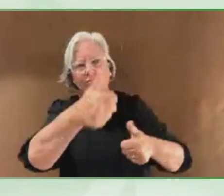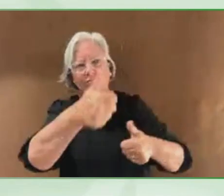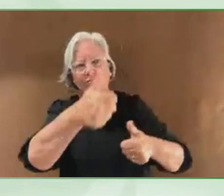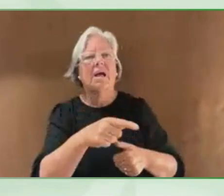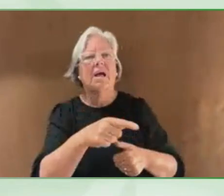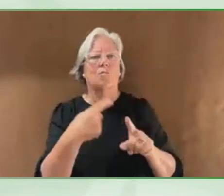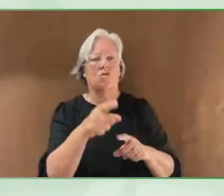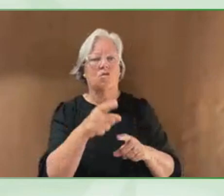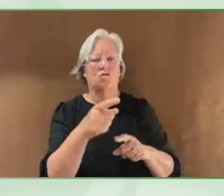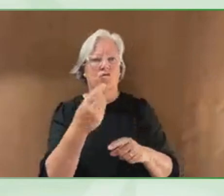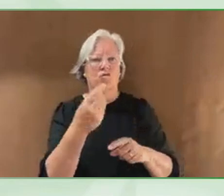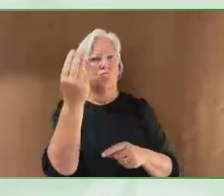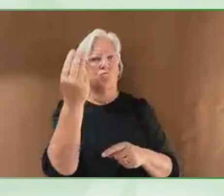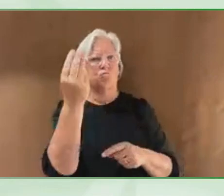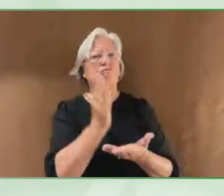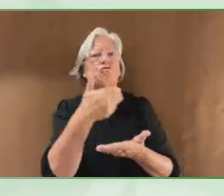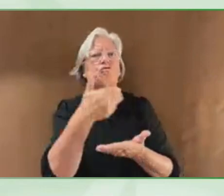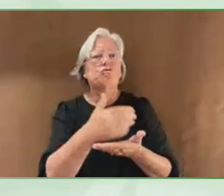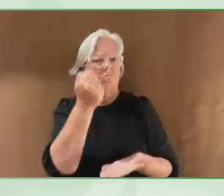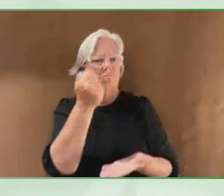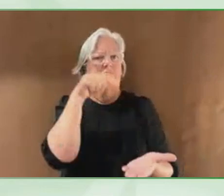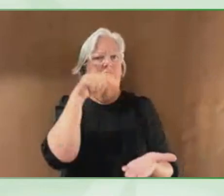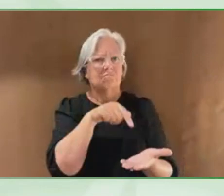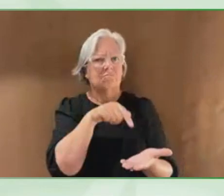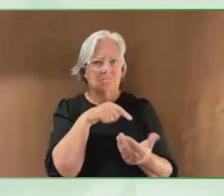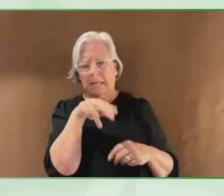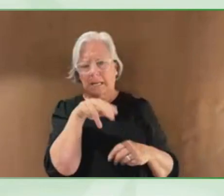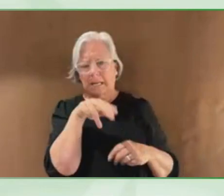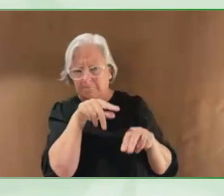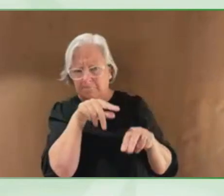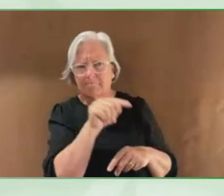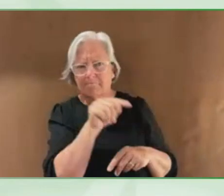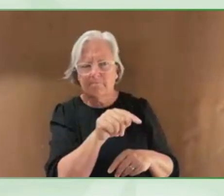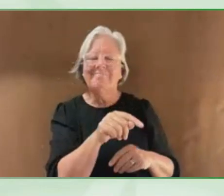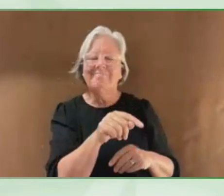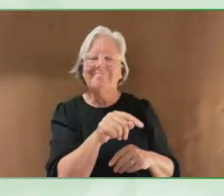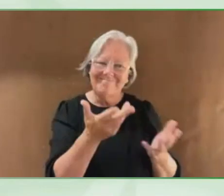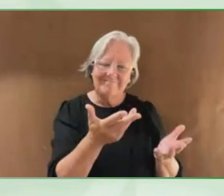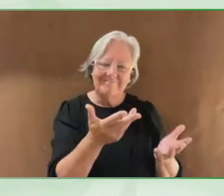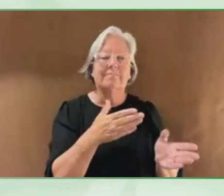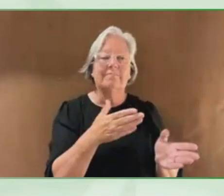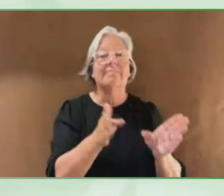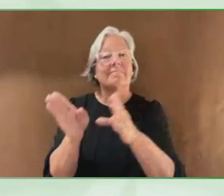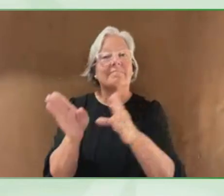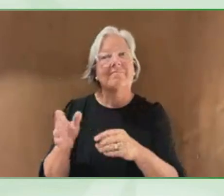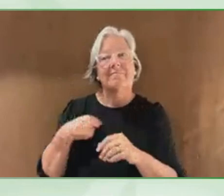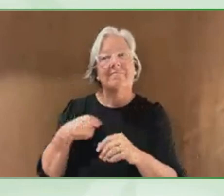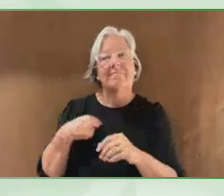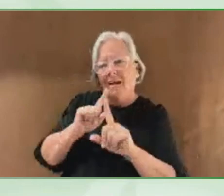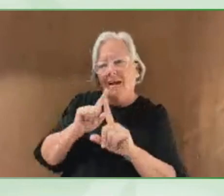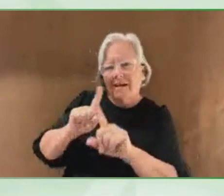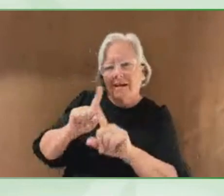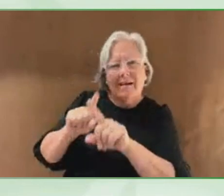That then has various different areas where we report on a regular basis, and all of these different work streams. Currently we